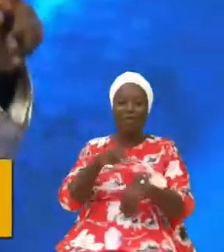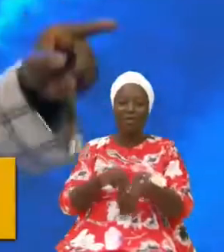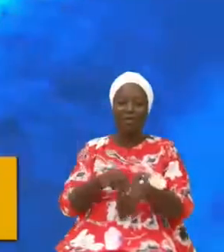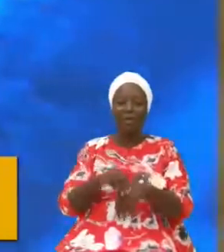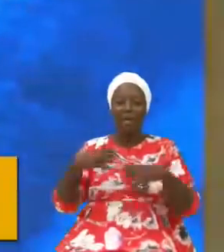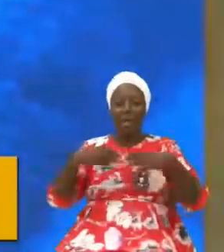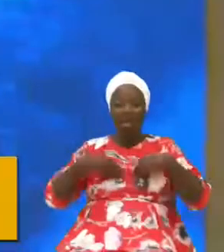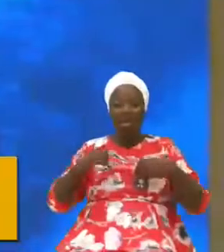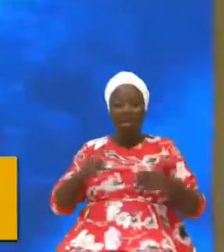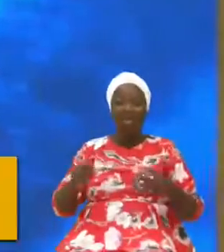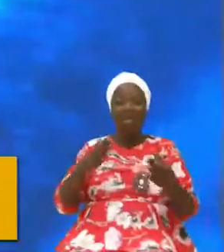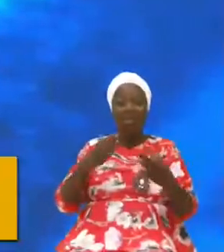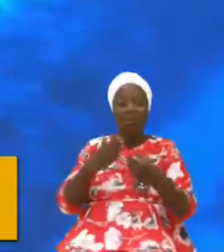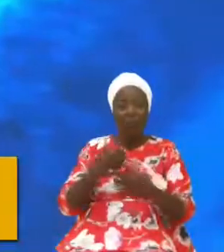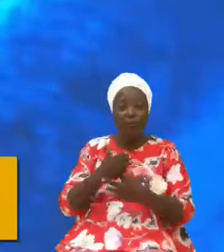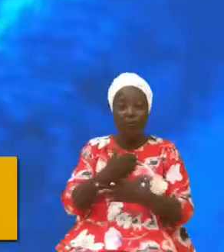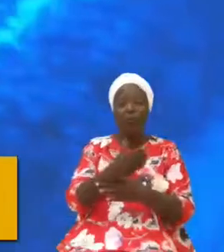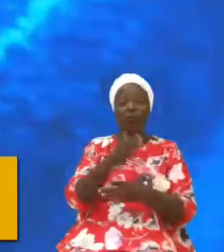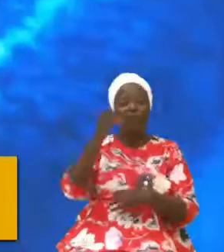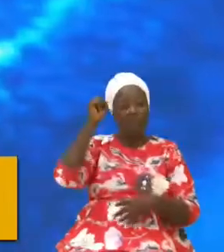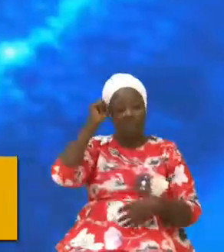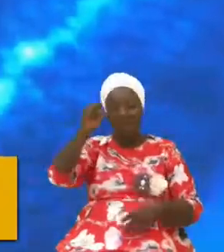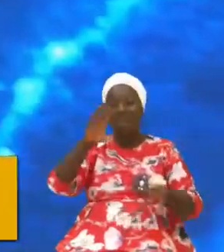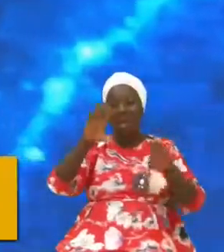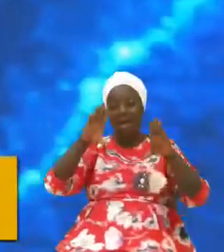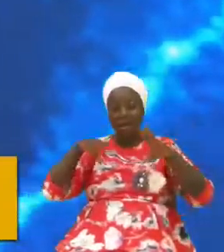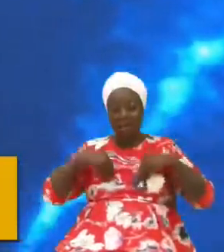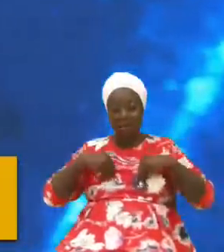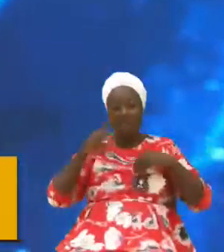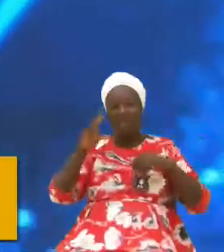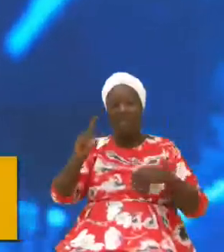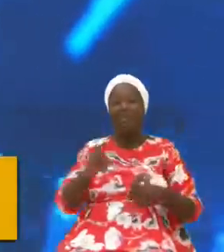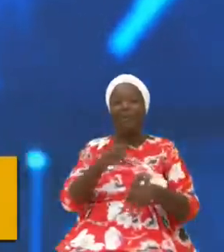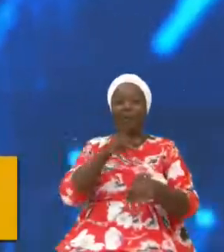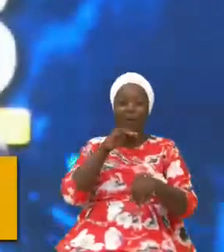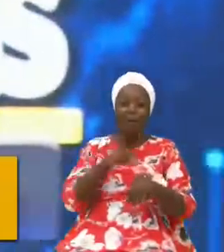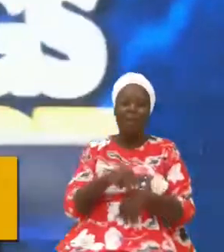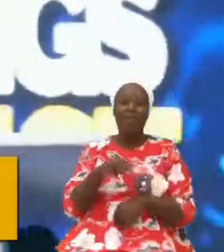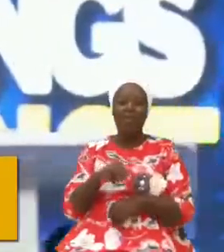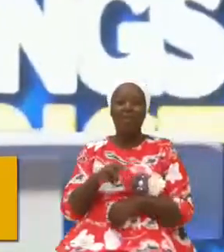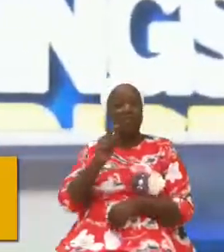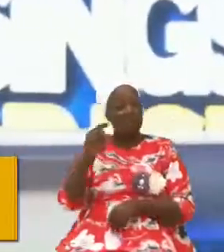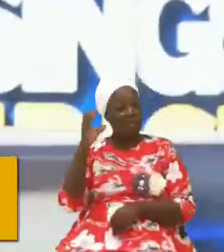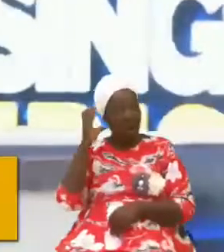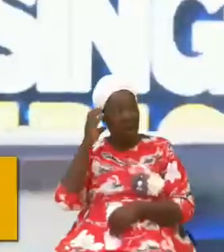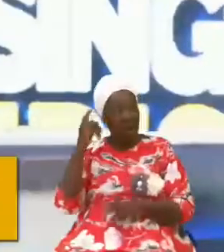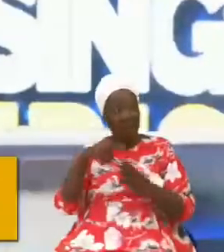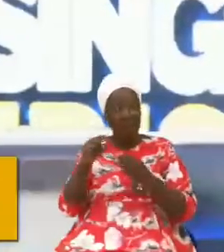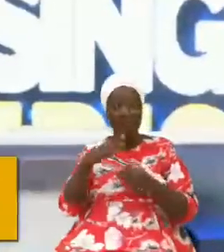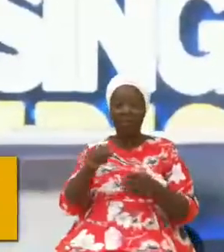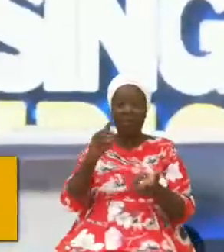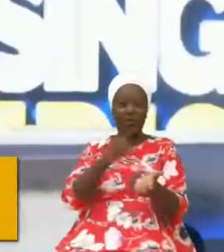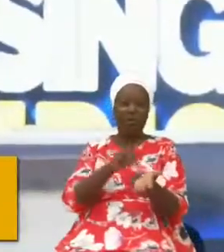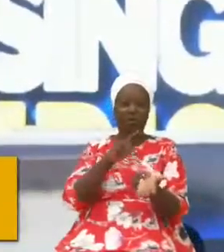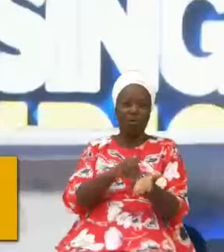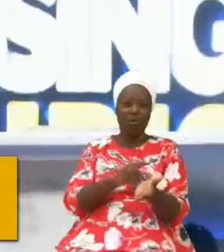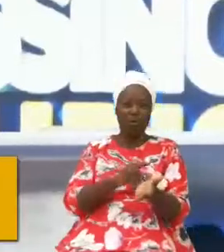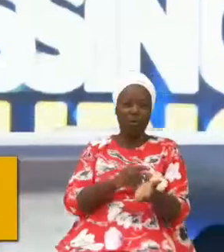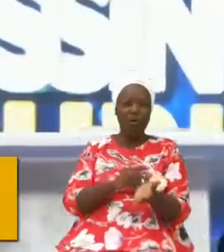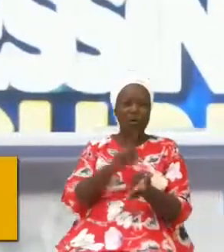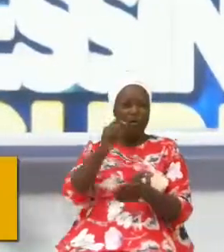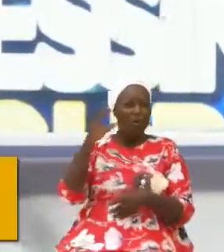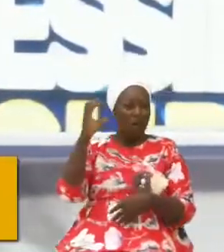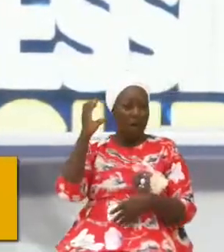accepted message. Healing through his accepted message. You